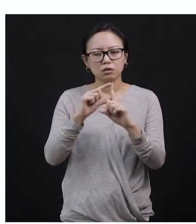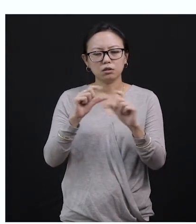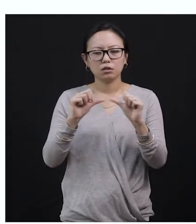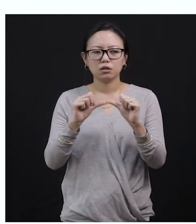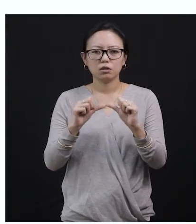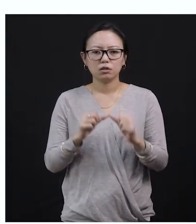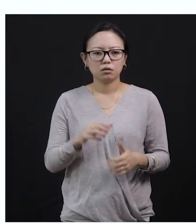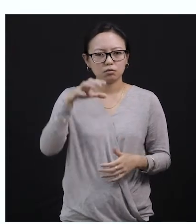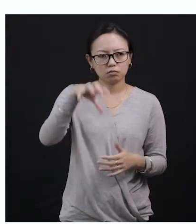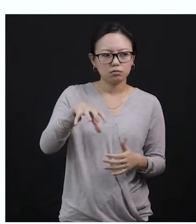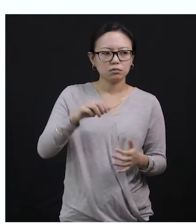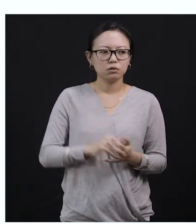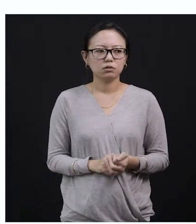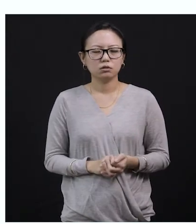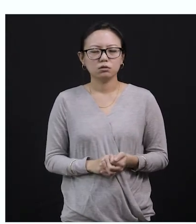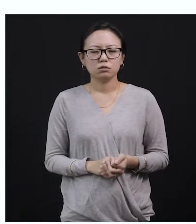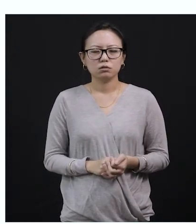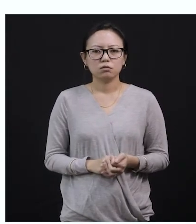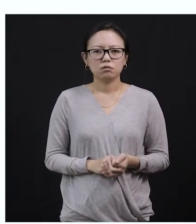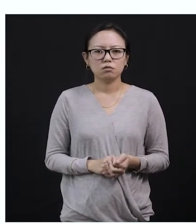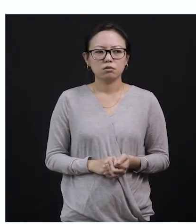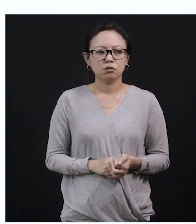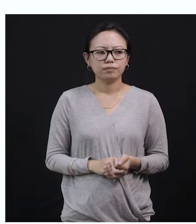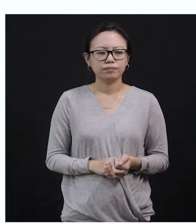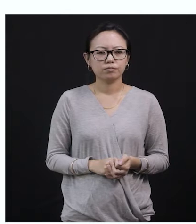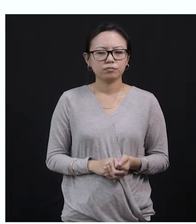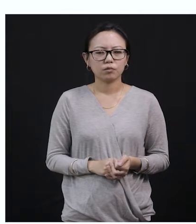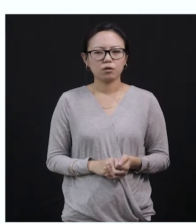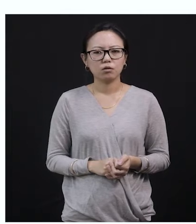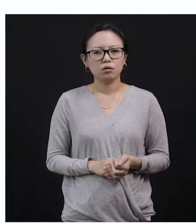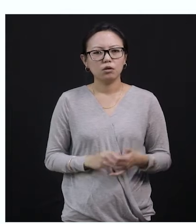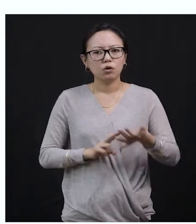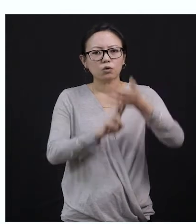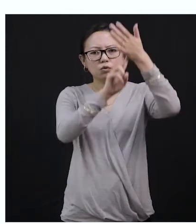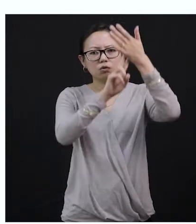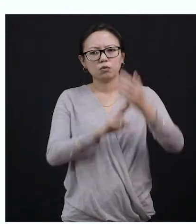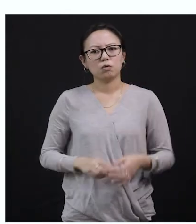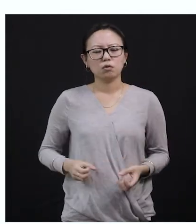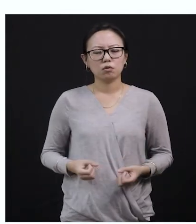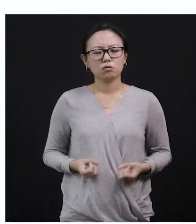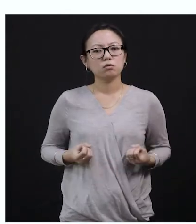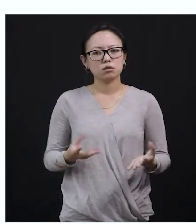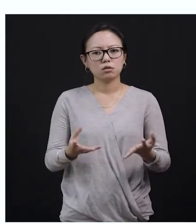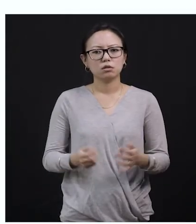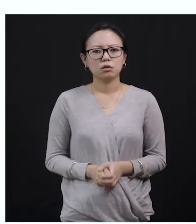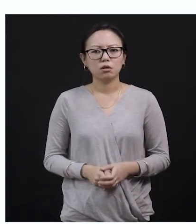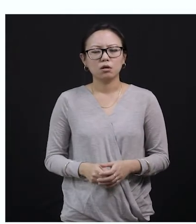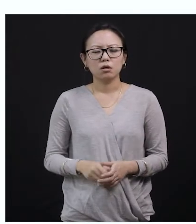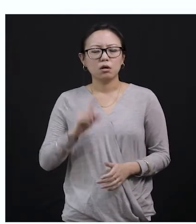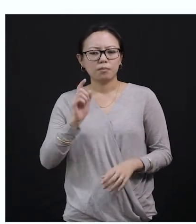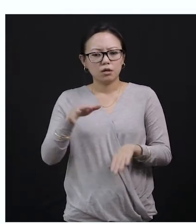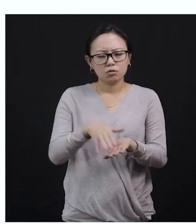became powerful and it spread to different parts of India. Now some of these places are now Bihar and